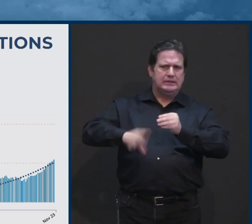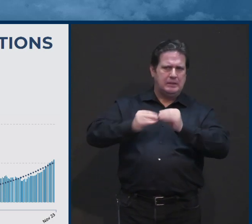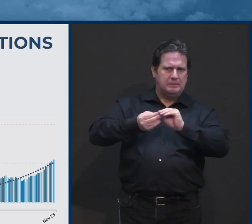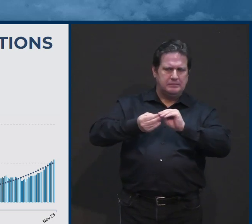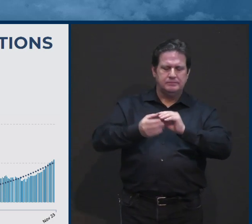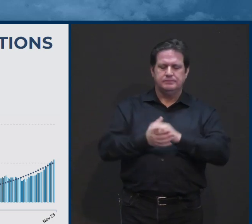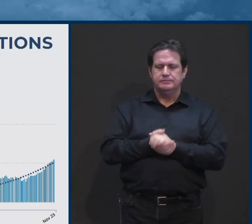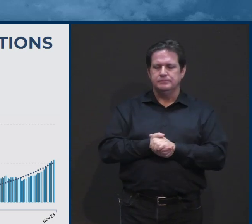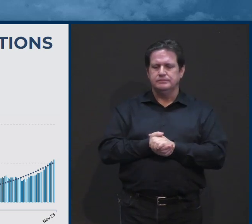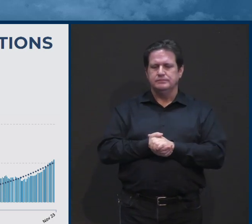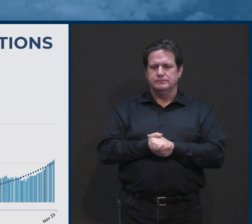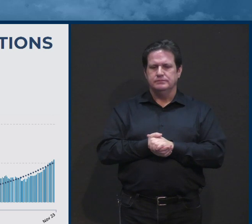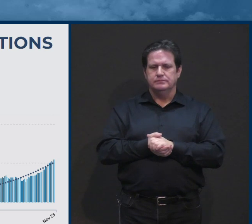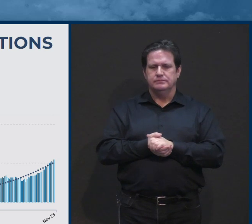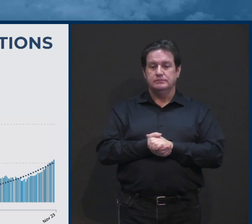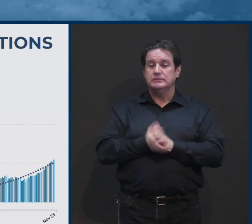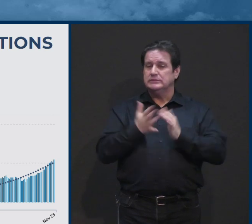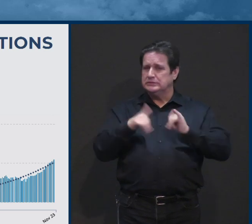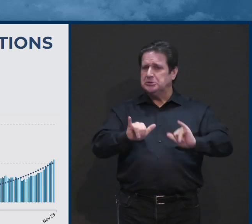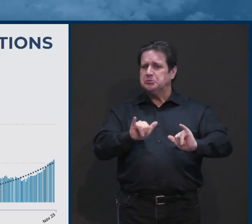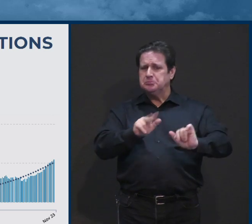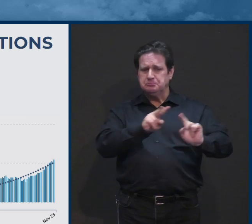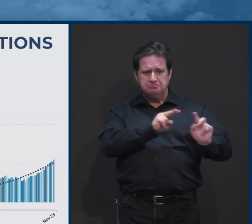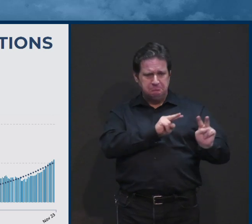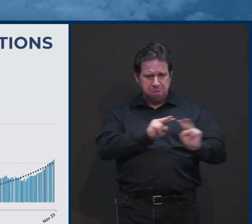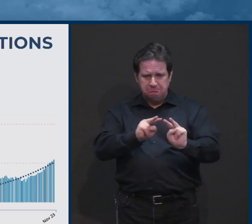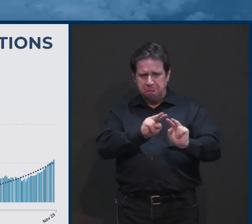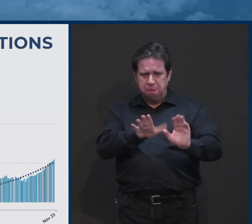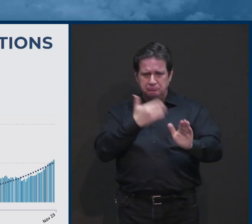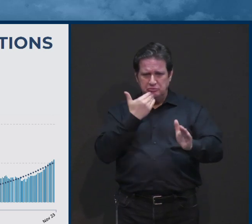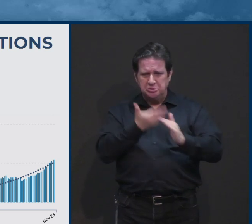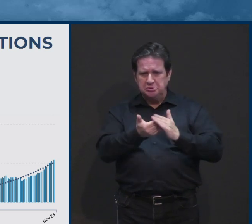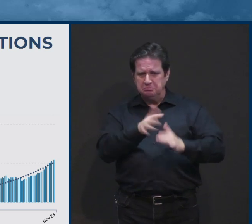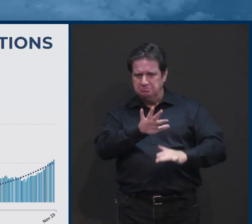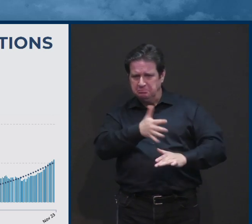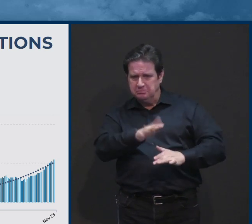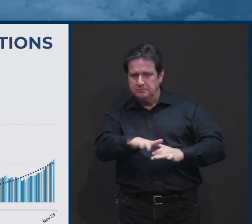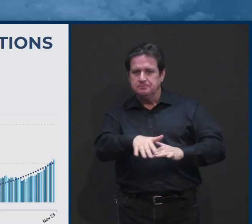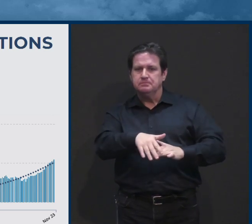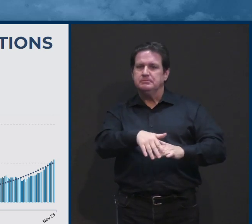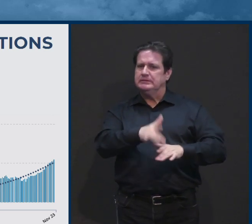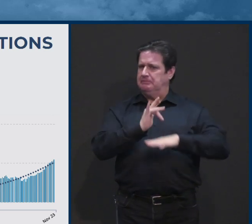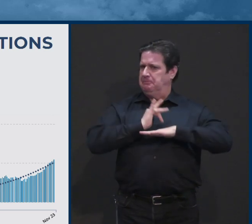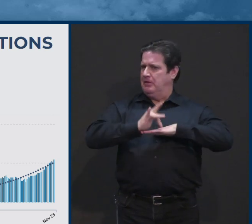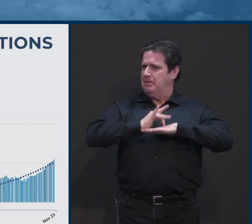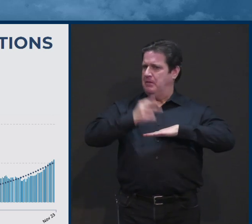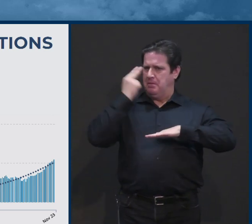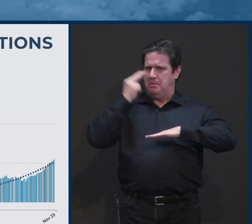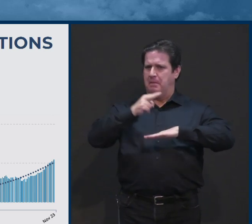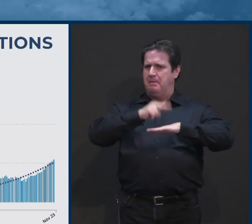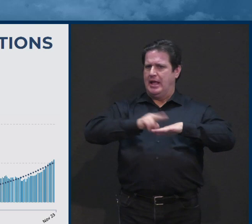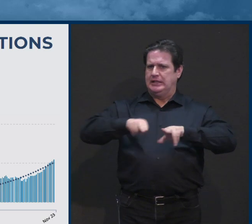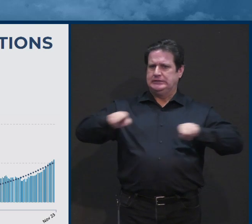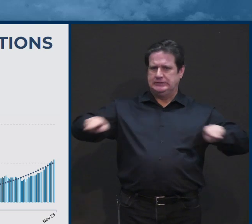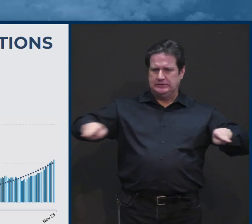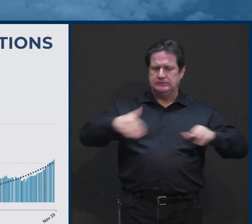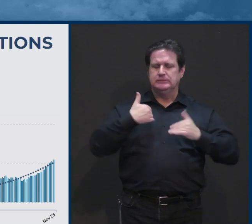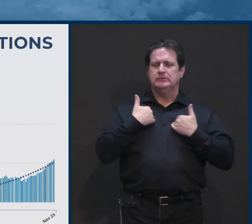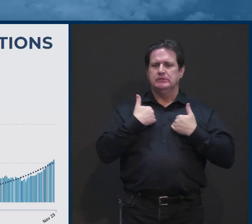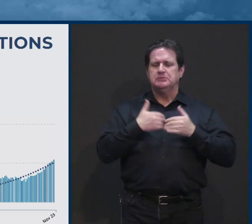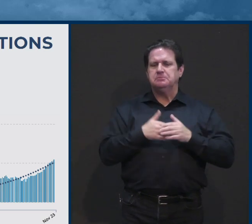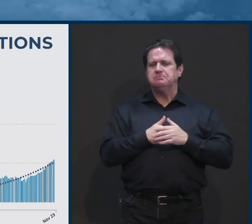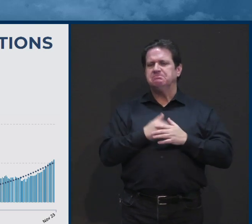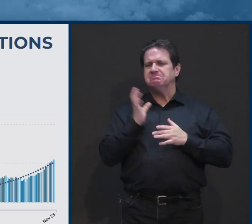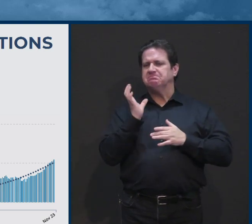still in good condition there with availability of critical care beds. We